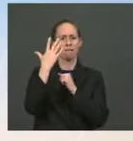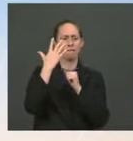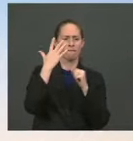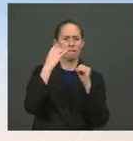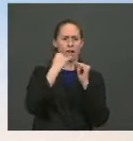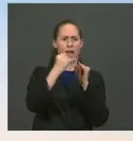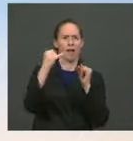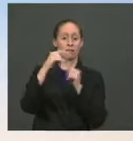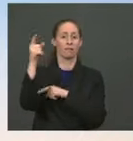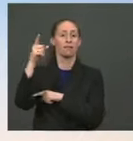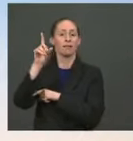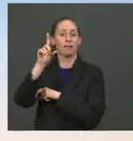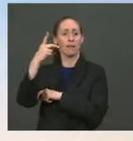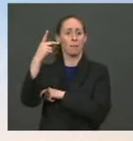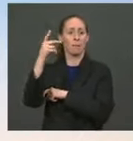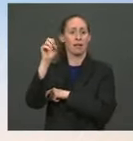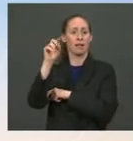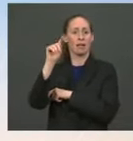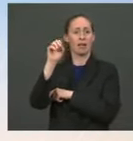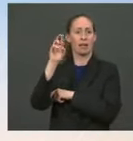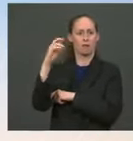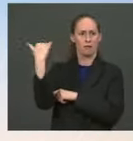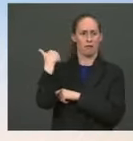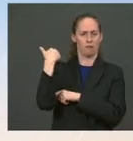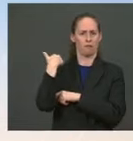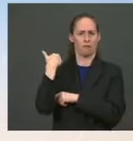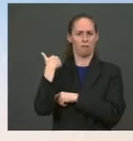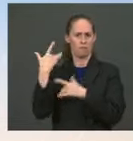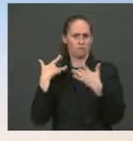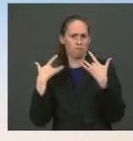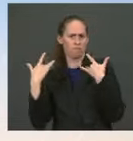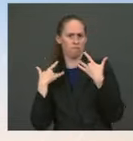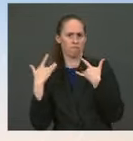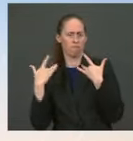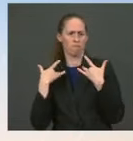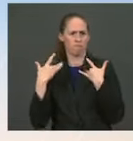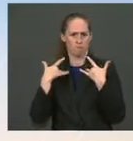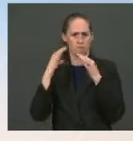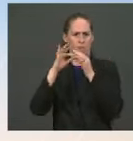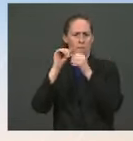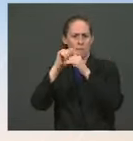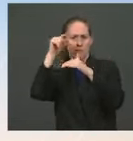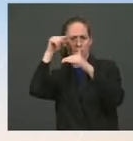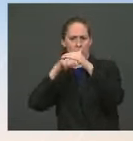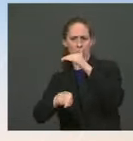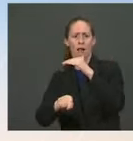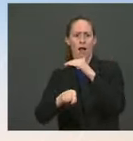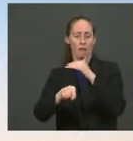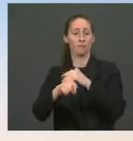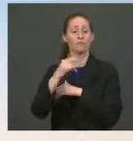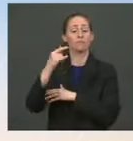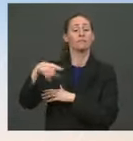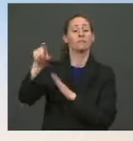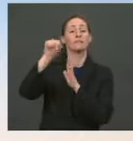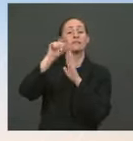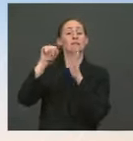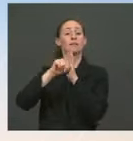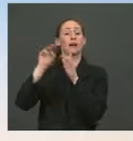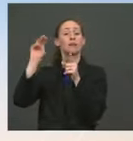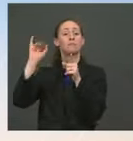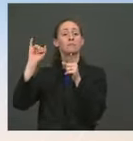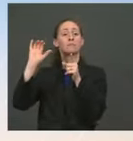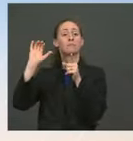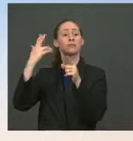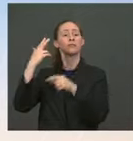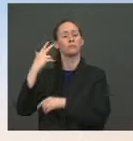current Line 5, your colleague. And on the current pipeline, as you know, the state of Michigan is objecting to the continued use of its